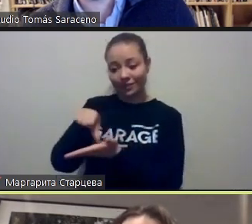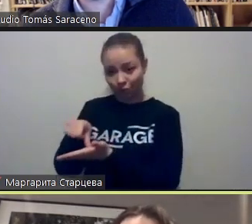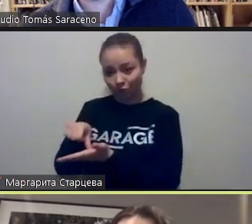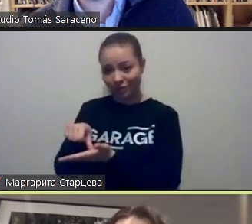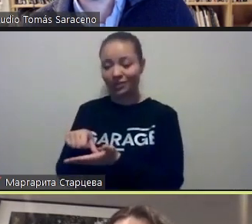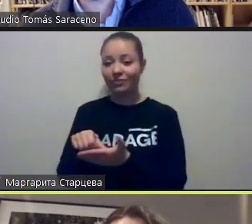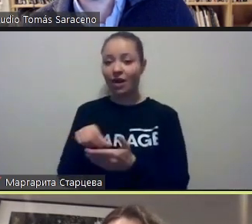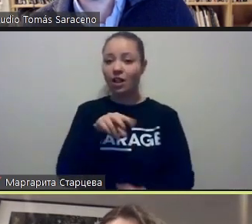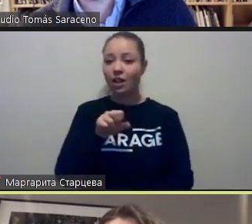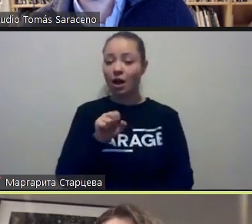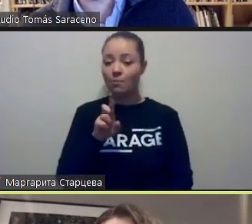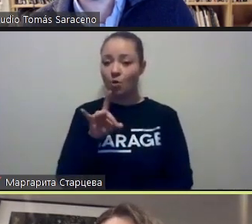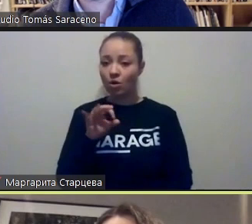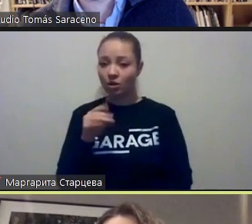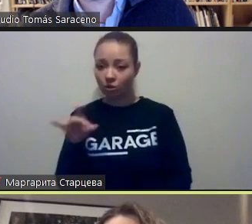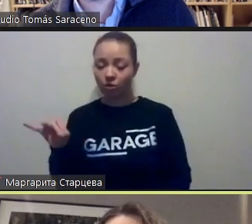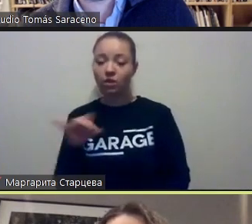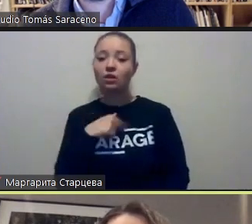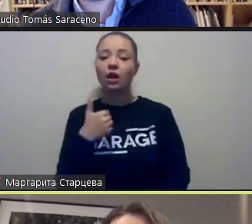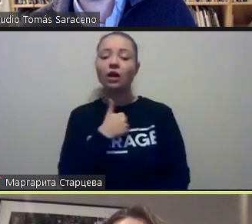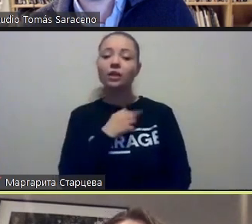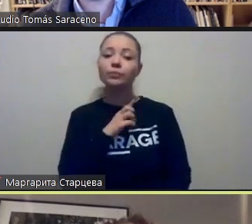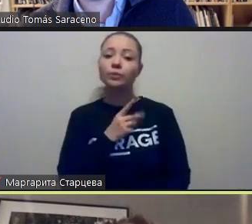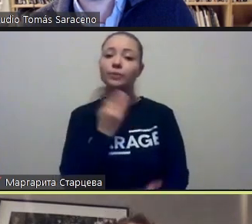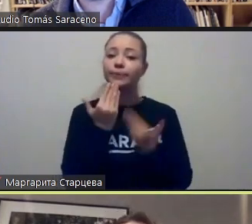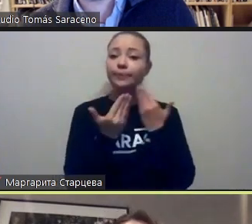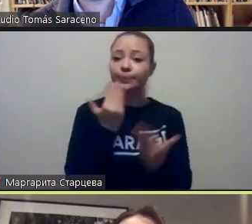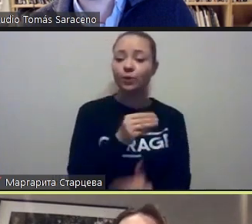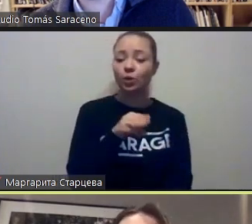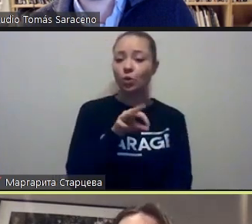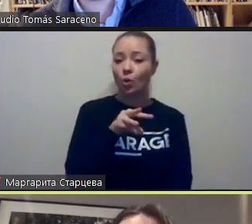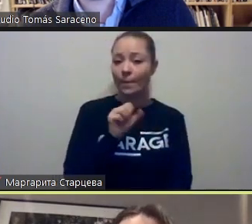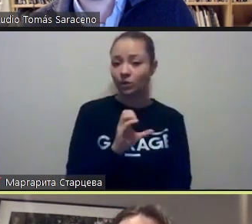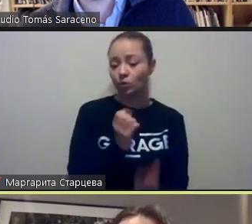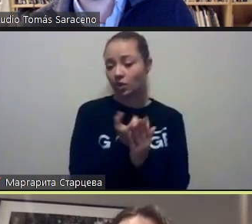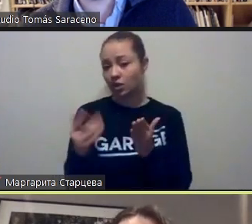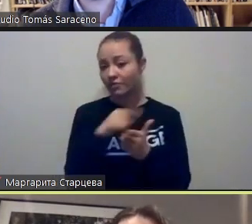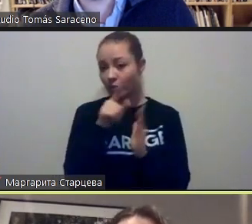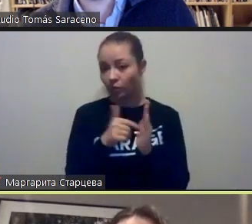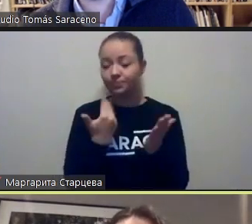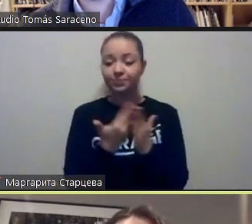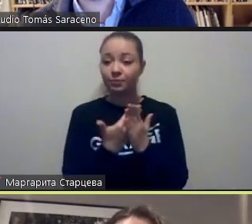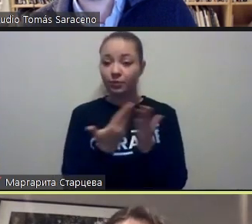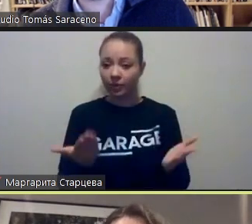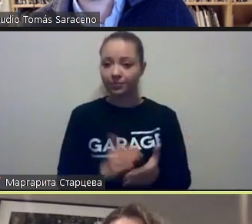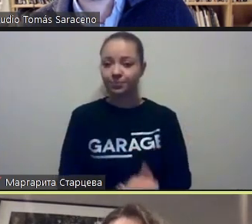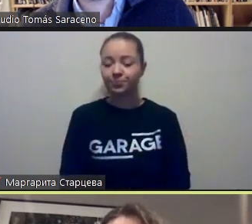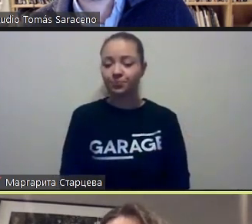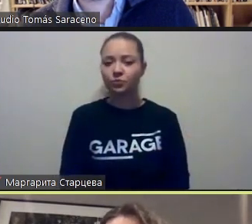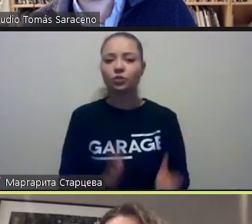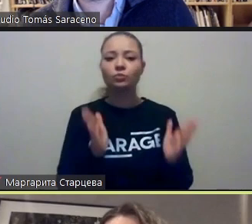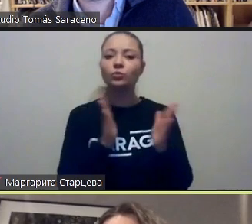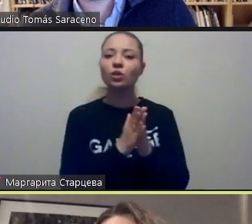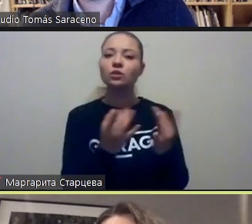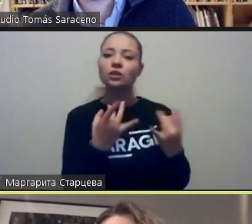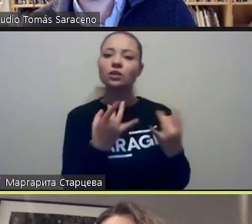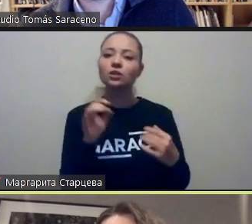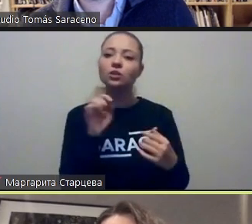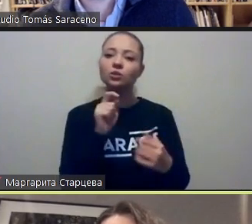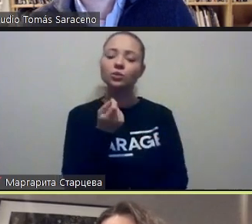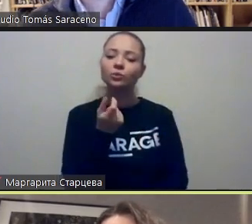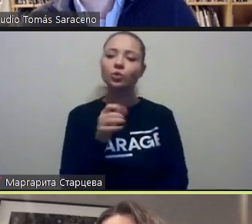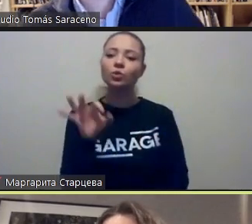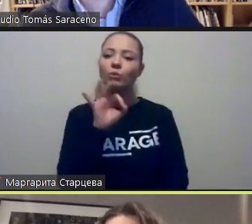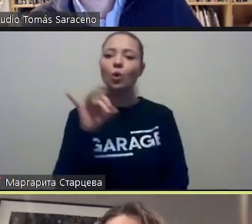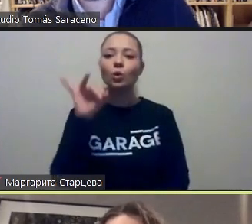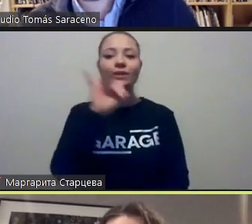on behalf of the Russian participants of this laboratory, I'd like to ask Tomas a couple of questions. So the first question is,